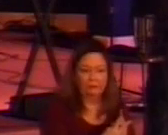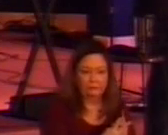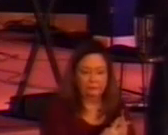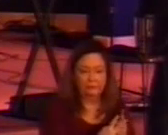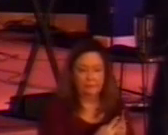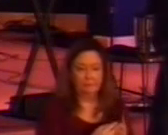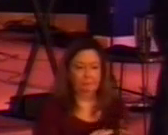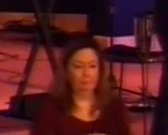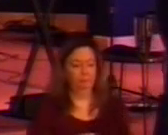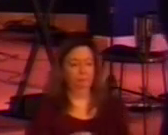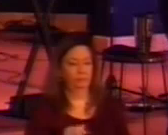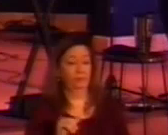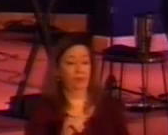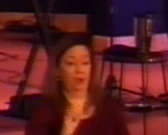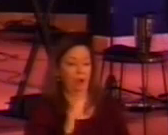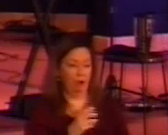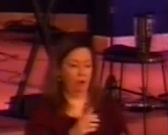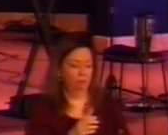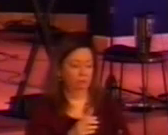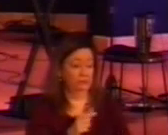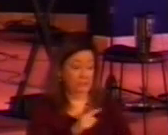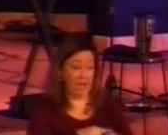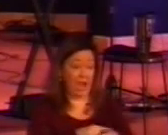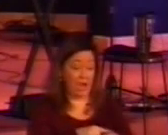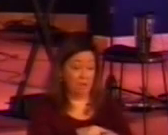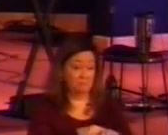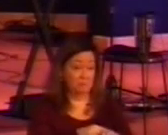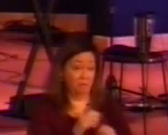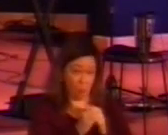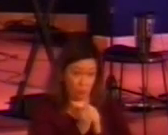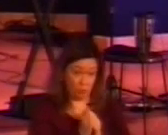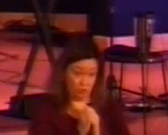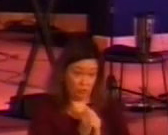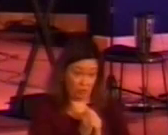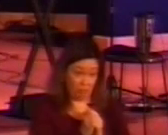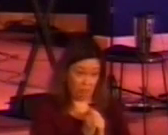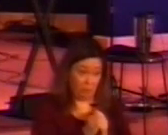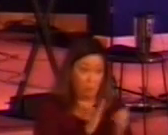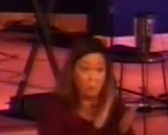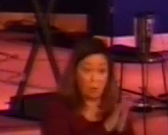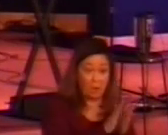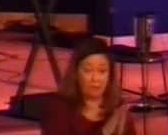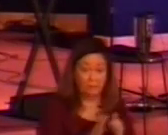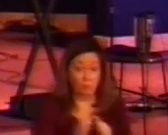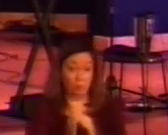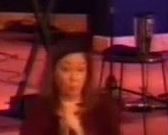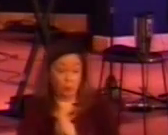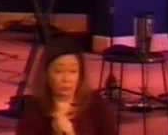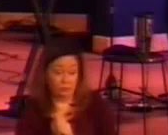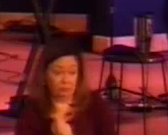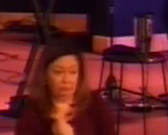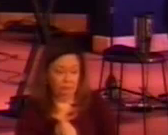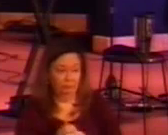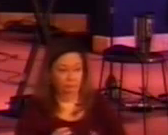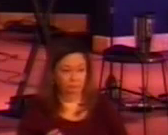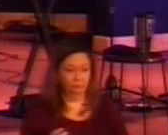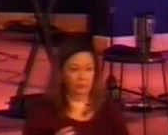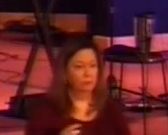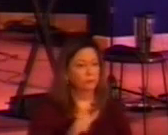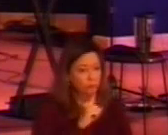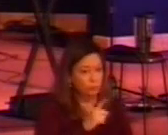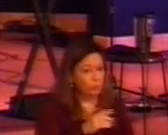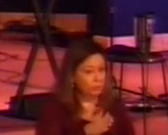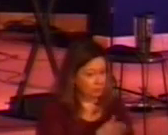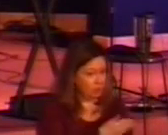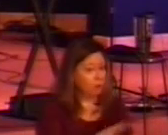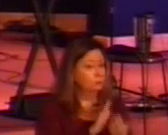typically refer to the time in our service of worship or praise and worship. And yes, it is true that songs